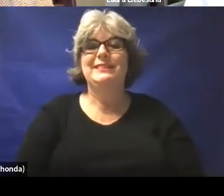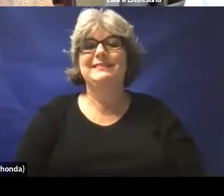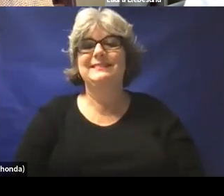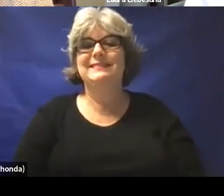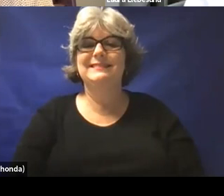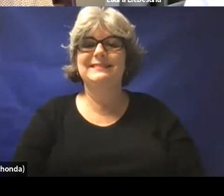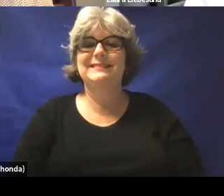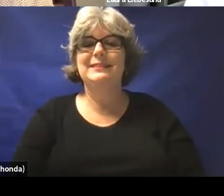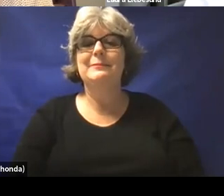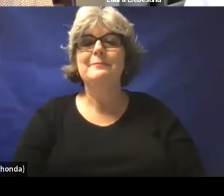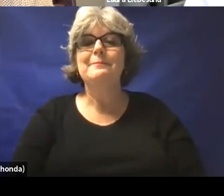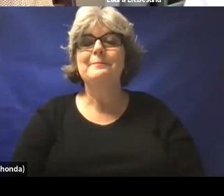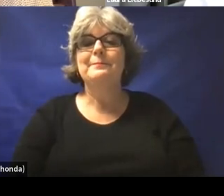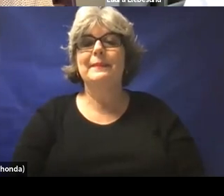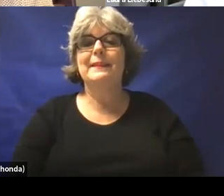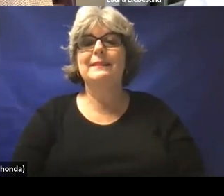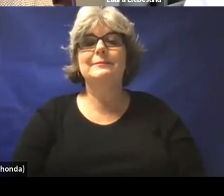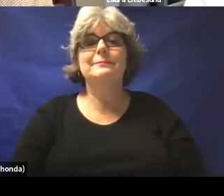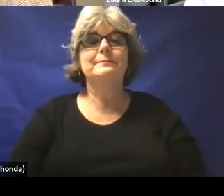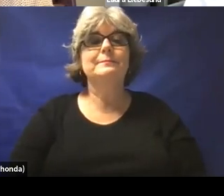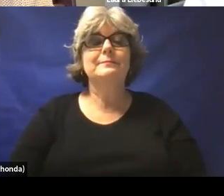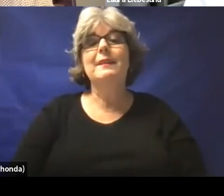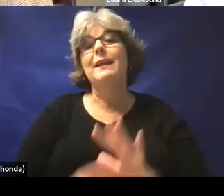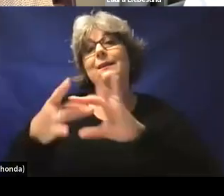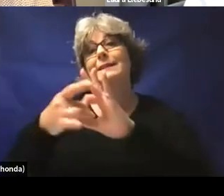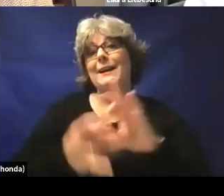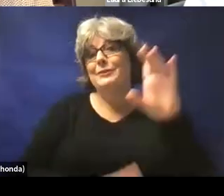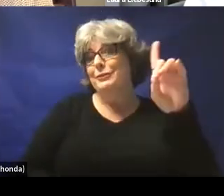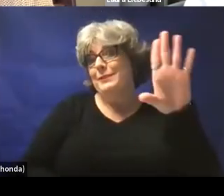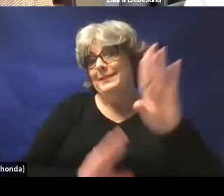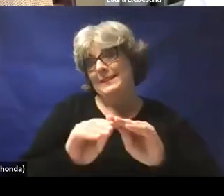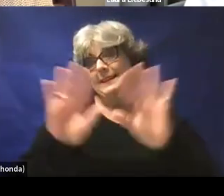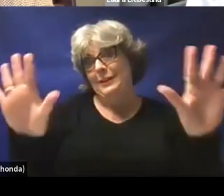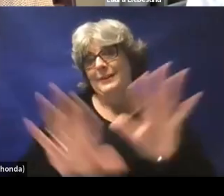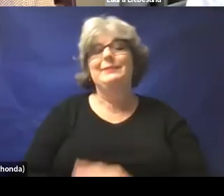so there's, you know, a DC connection there, obviously.